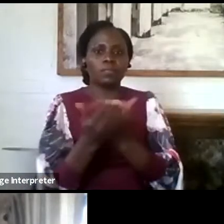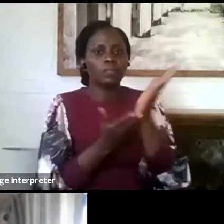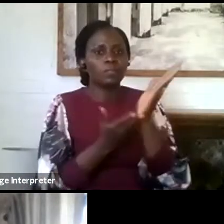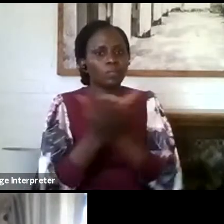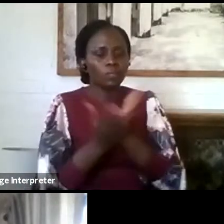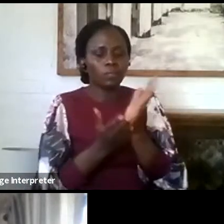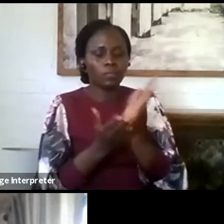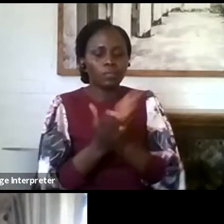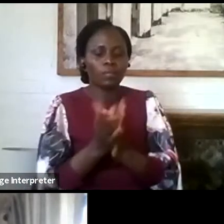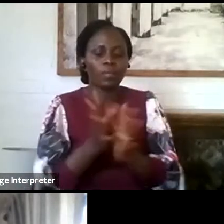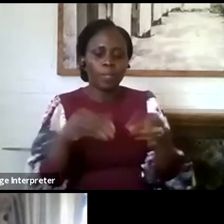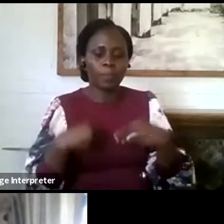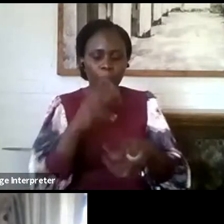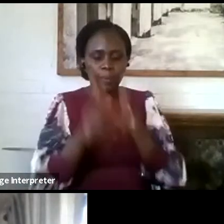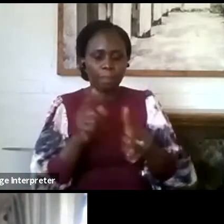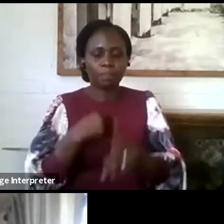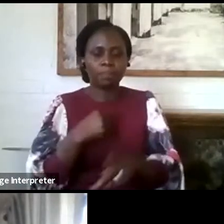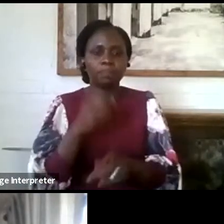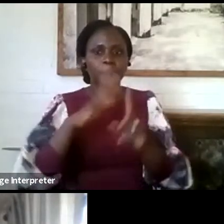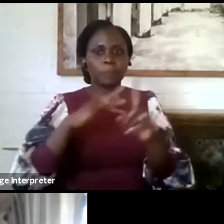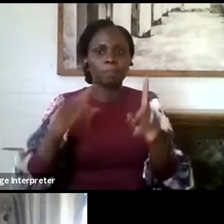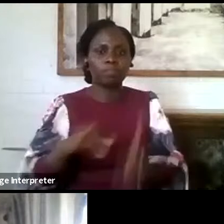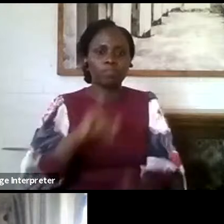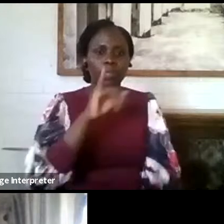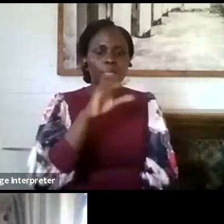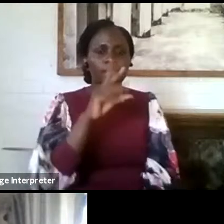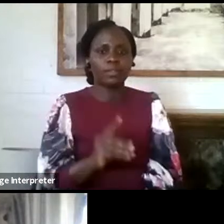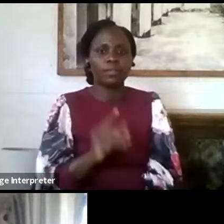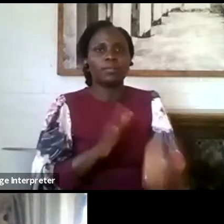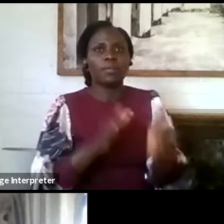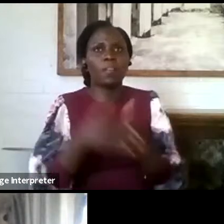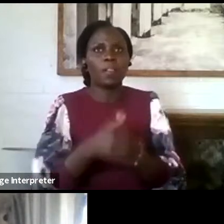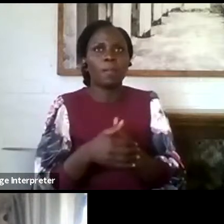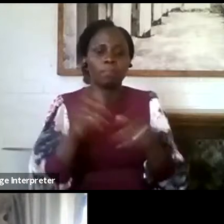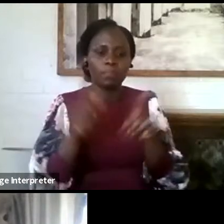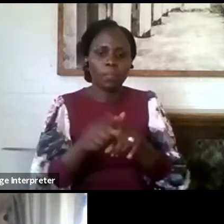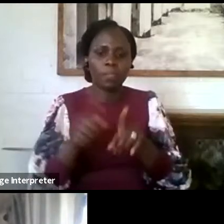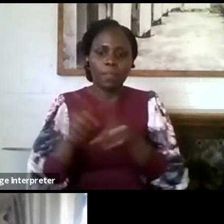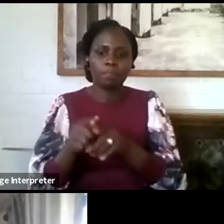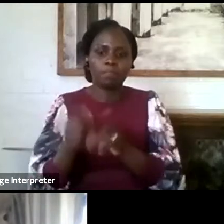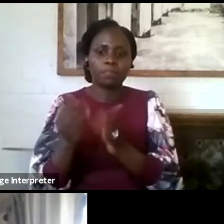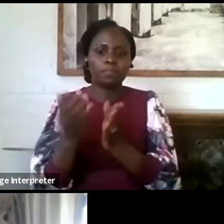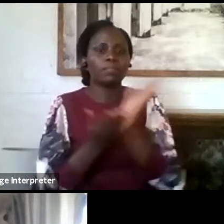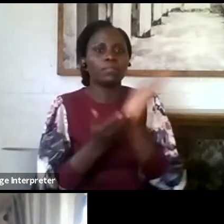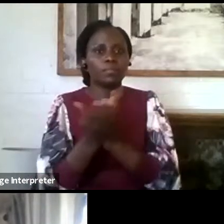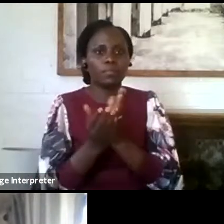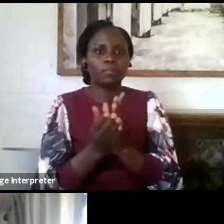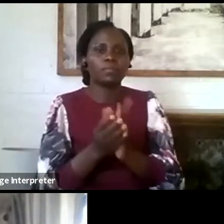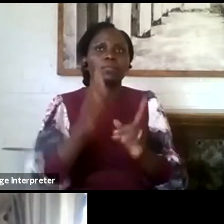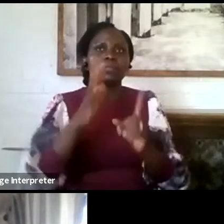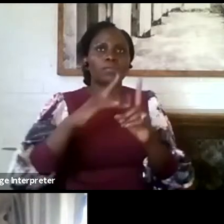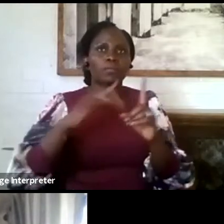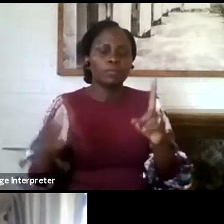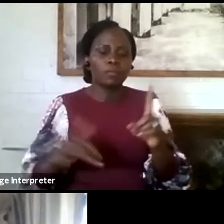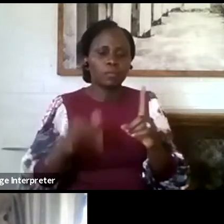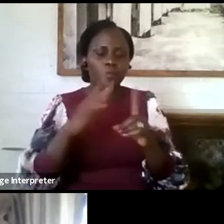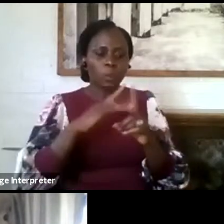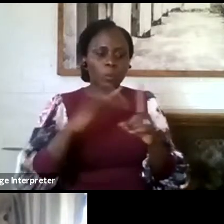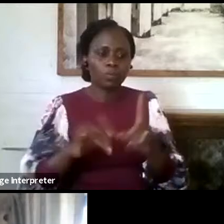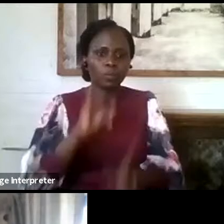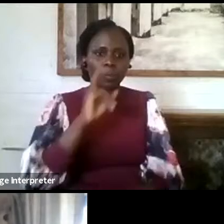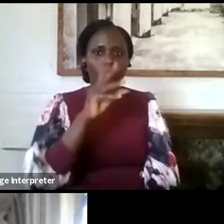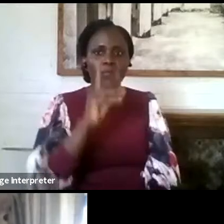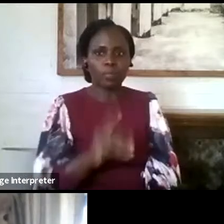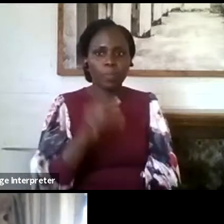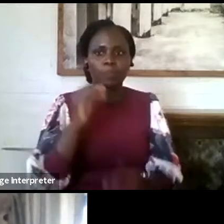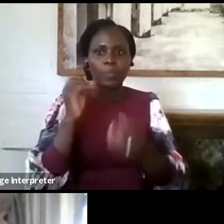digital ID to still access those same services. So digital ID shouldn't be a basis for exclusion.